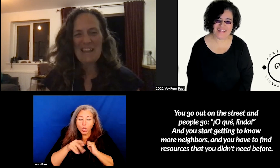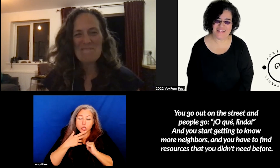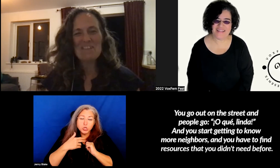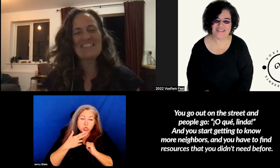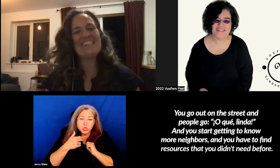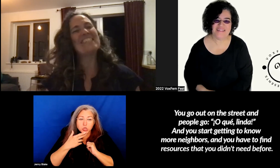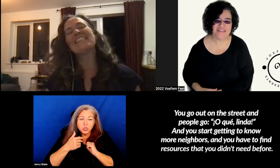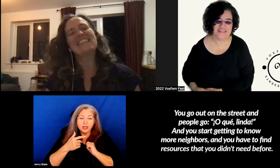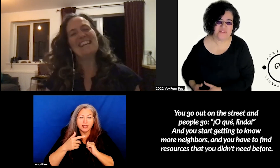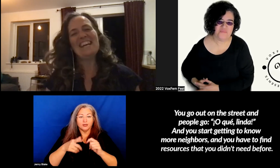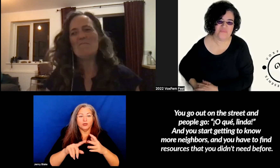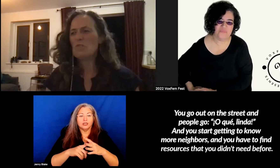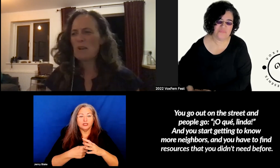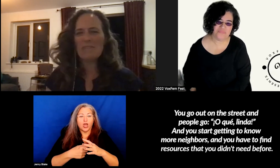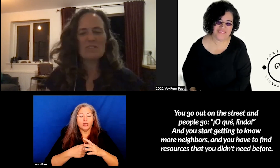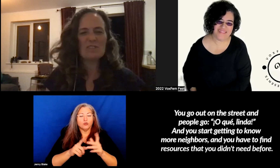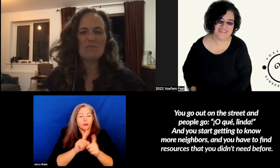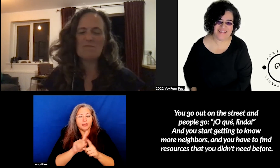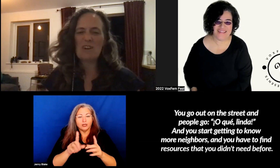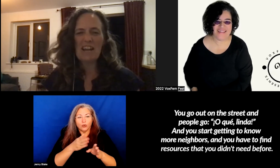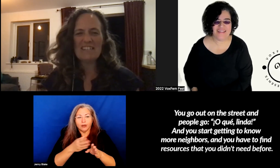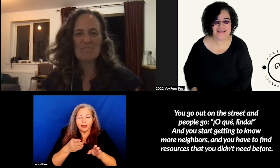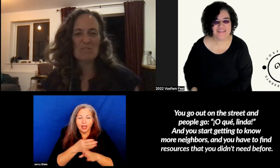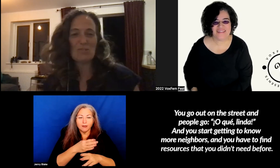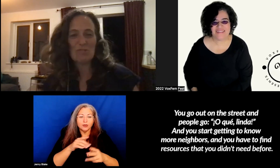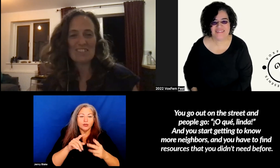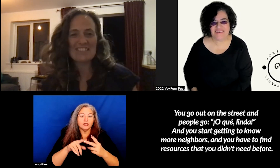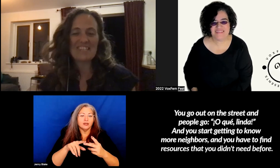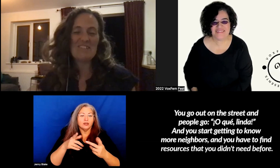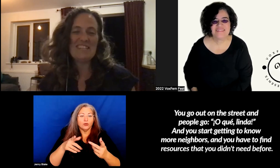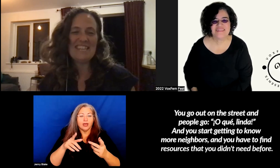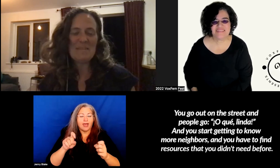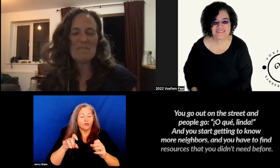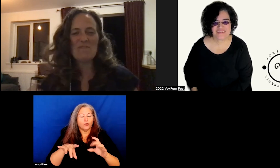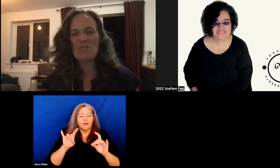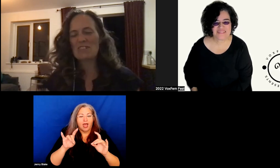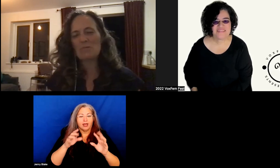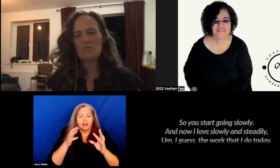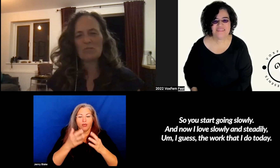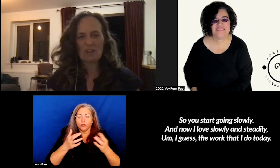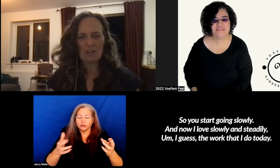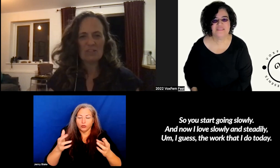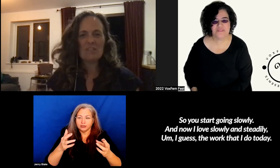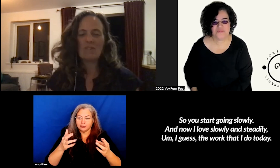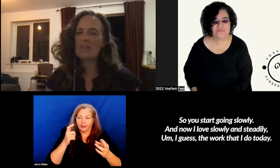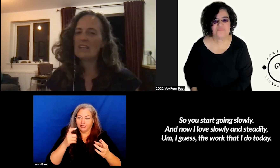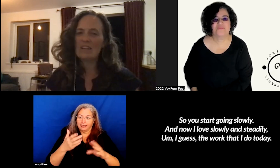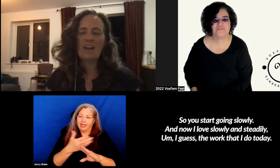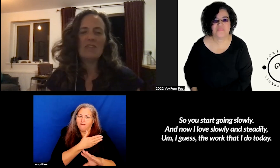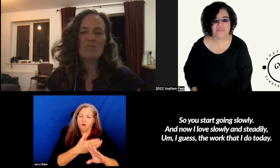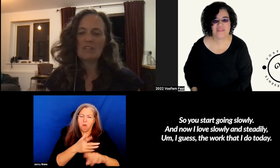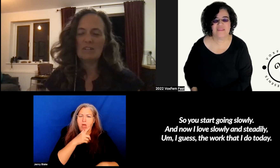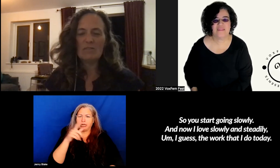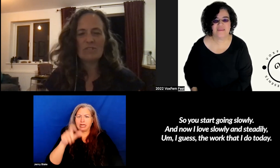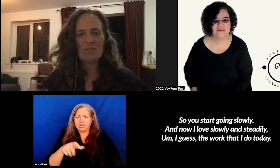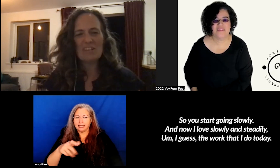more neighbors, and you have to find resources that you didn't need before. So you start going slowly. And